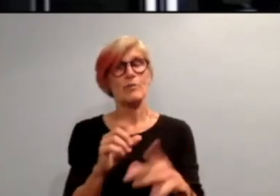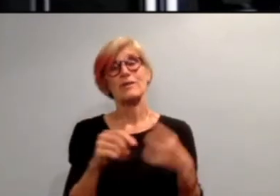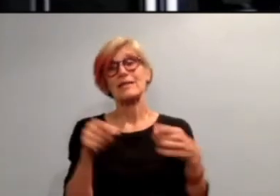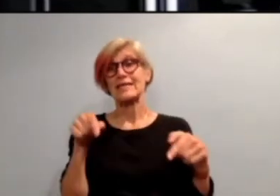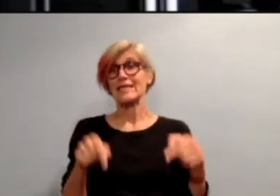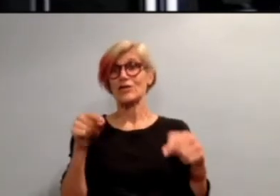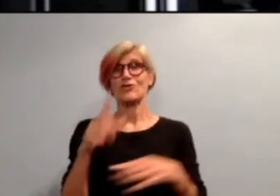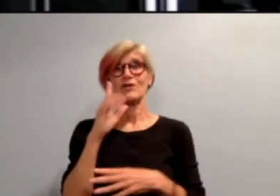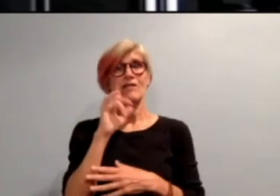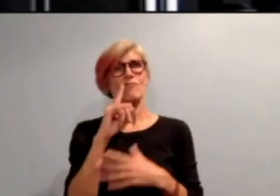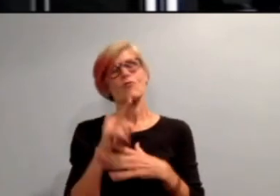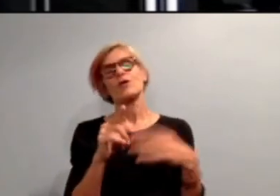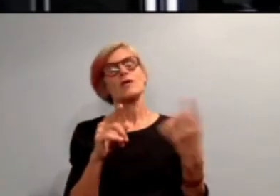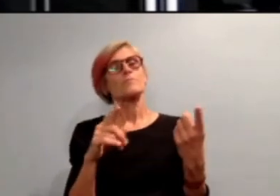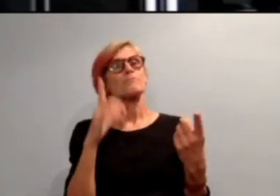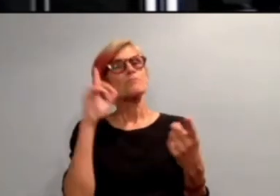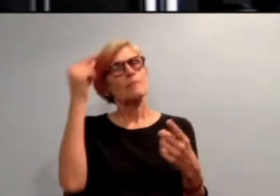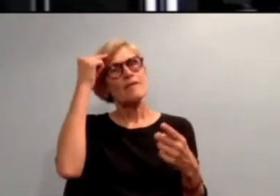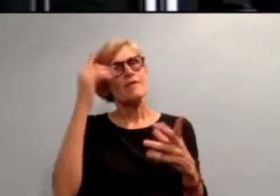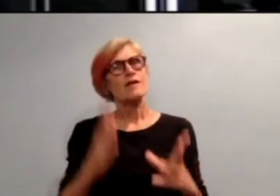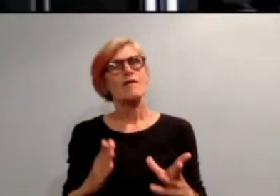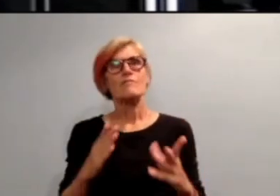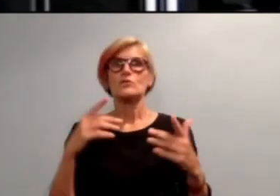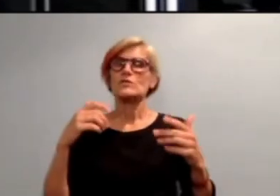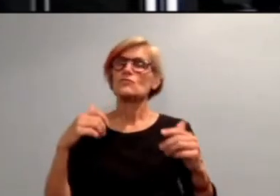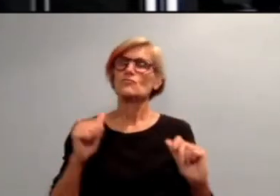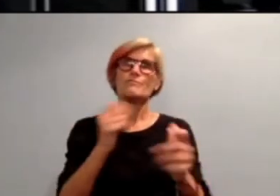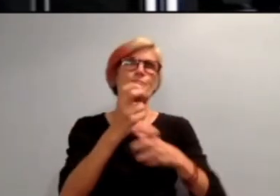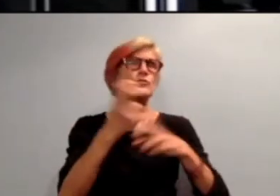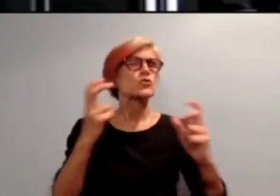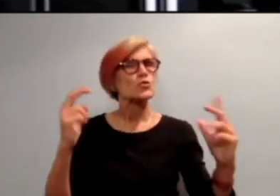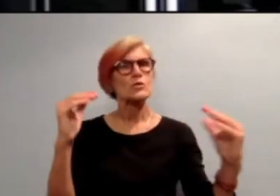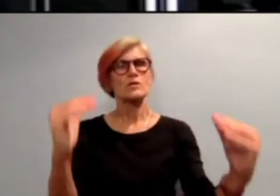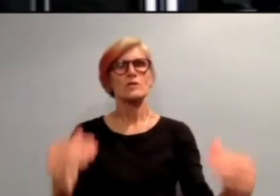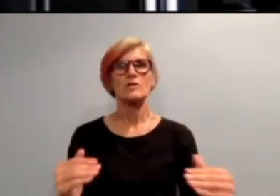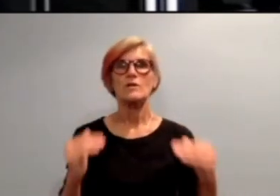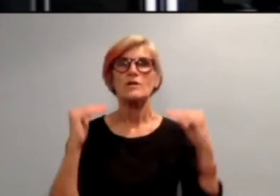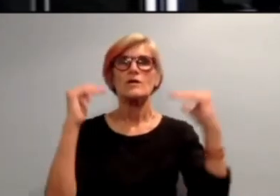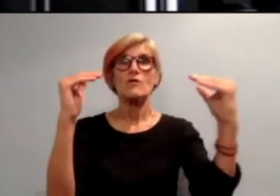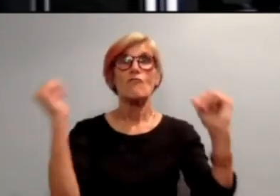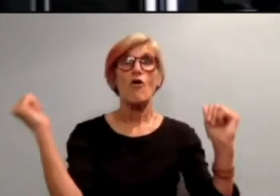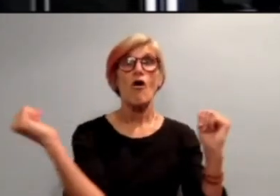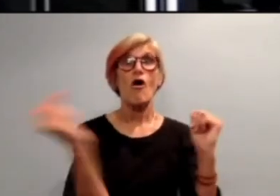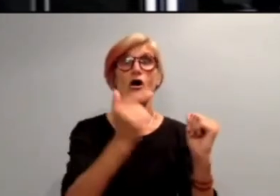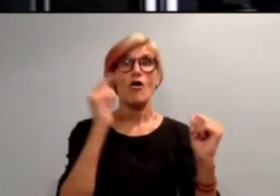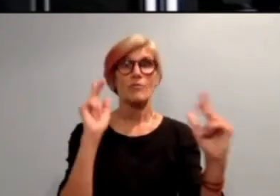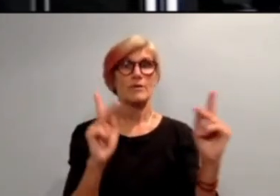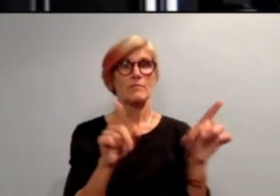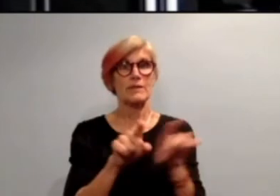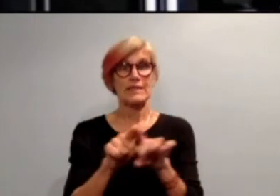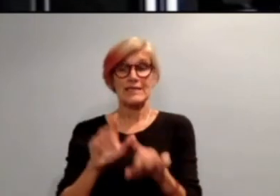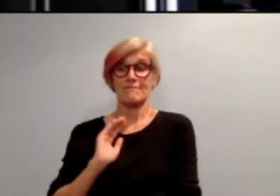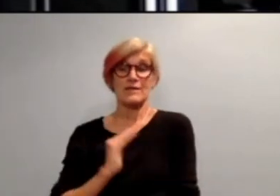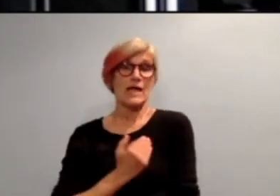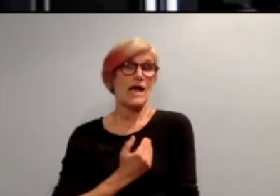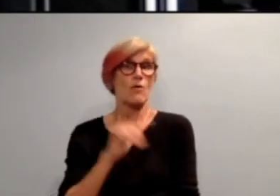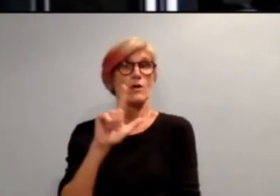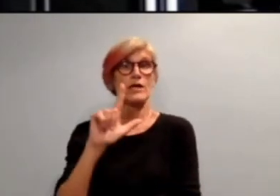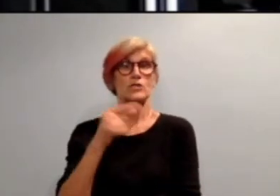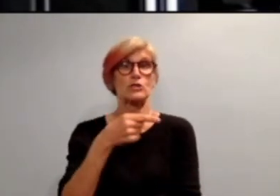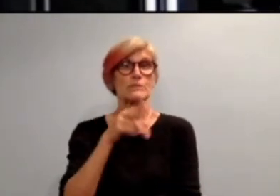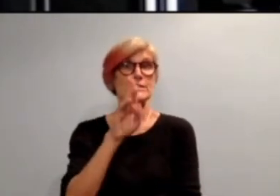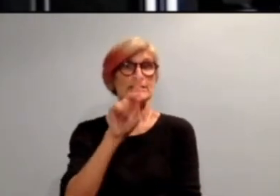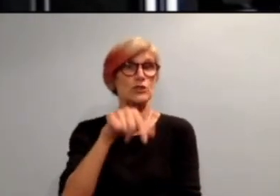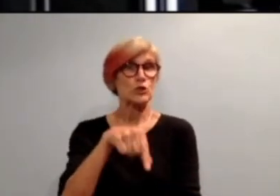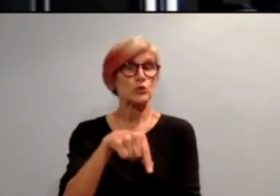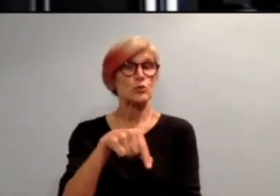made monumental efforts to advance equality for all people, including that of our own LGBTQ community.